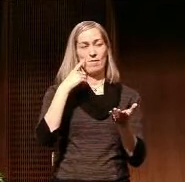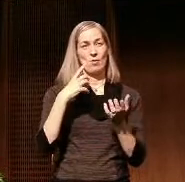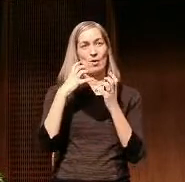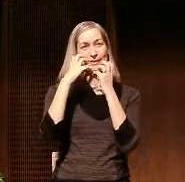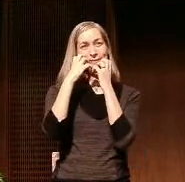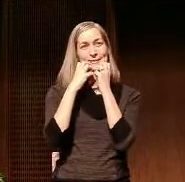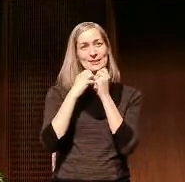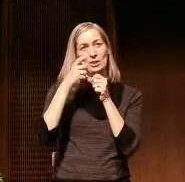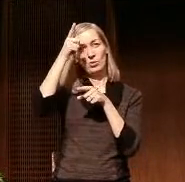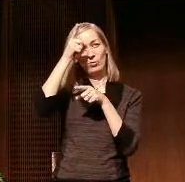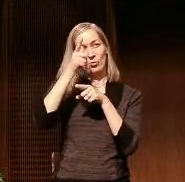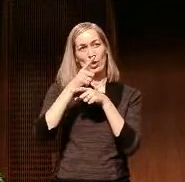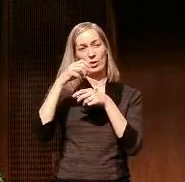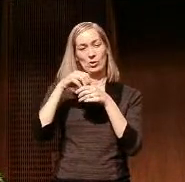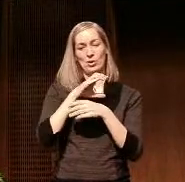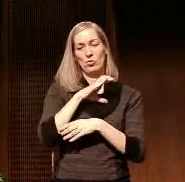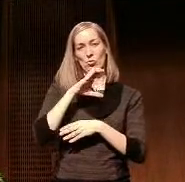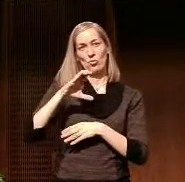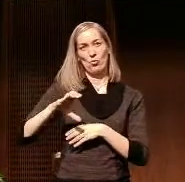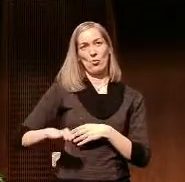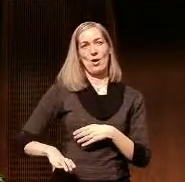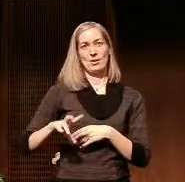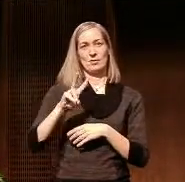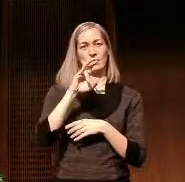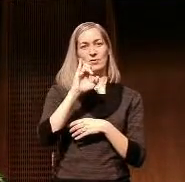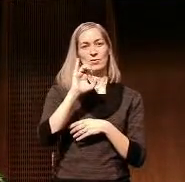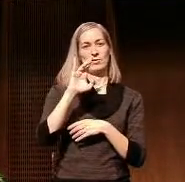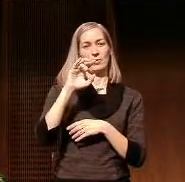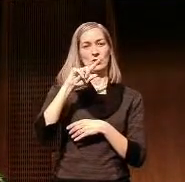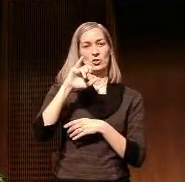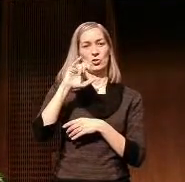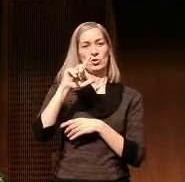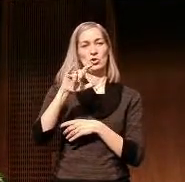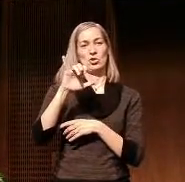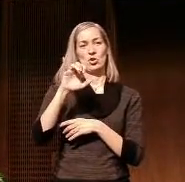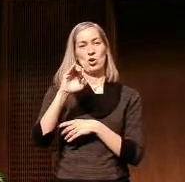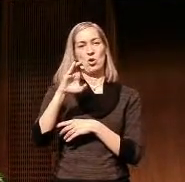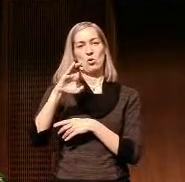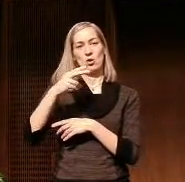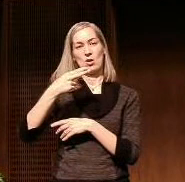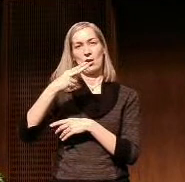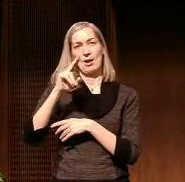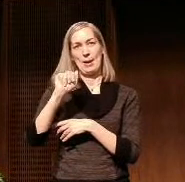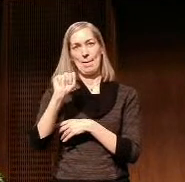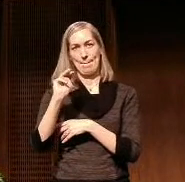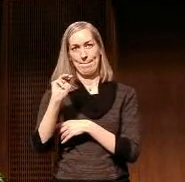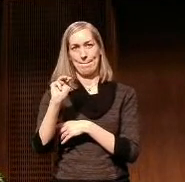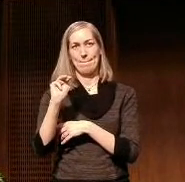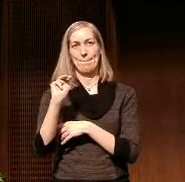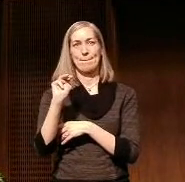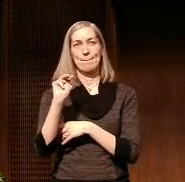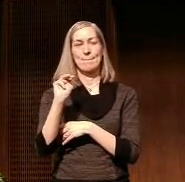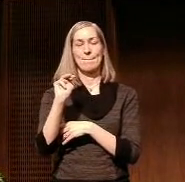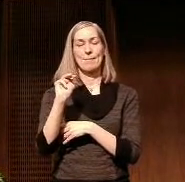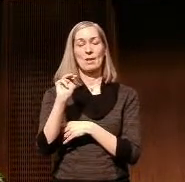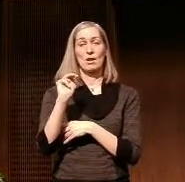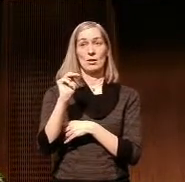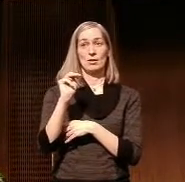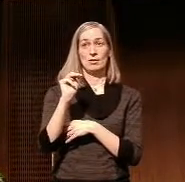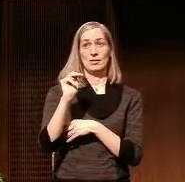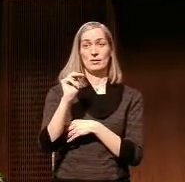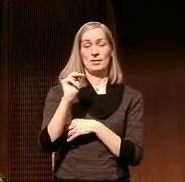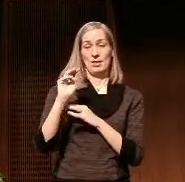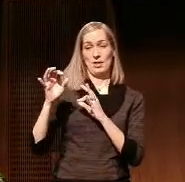dear brother in Christ, Virgil Yocham. On behalf of the Yocham